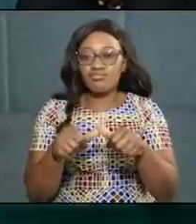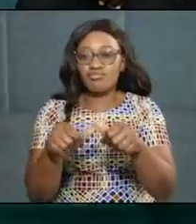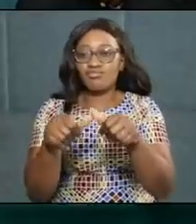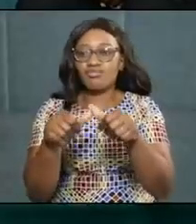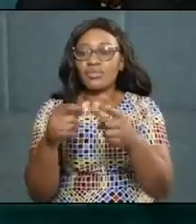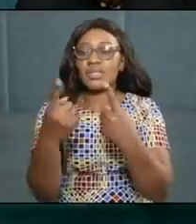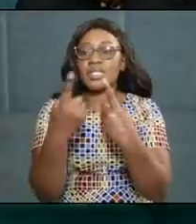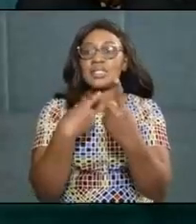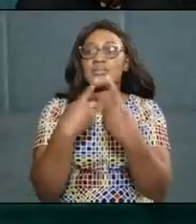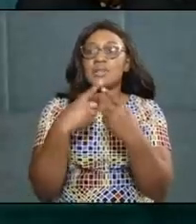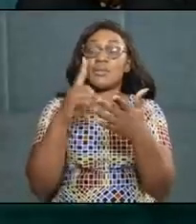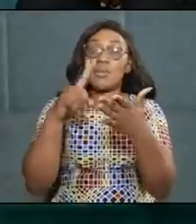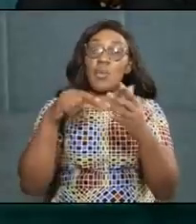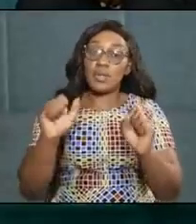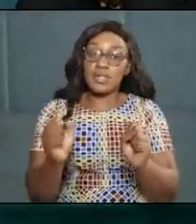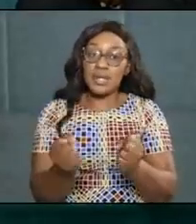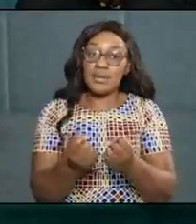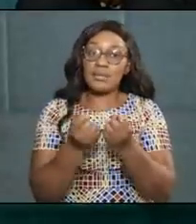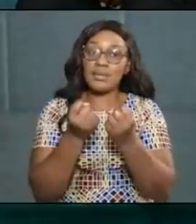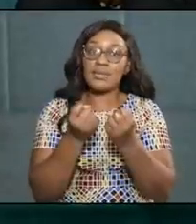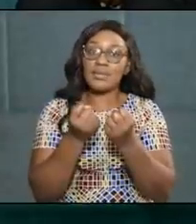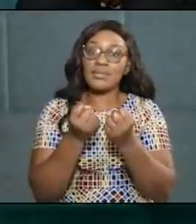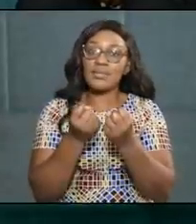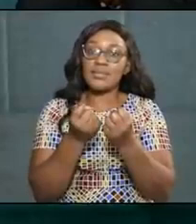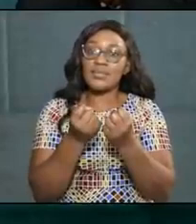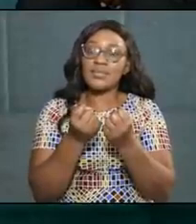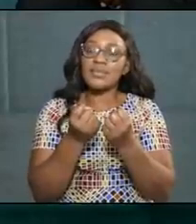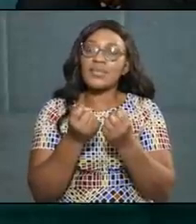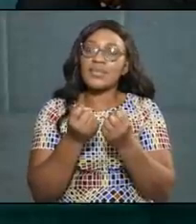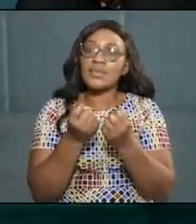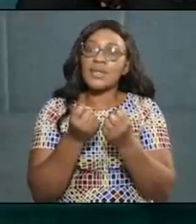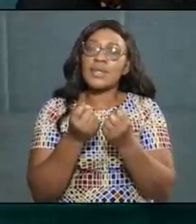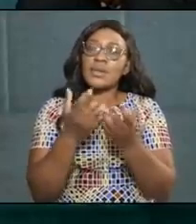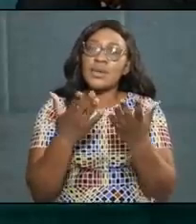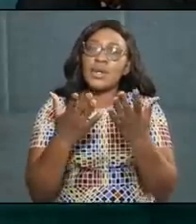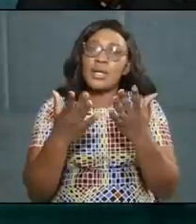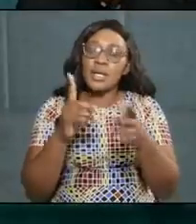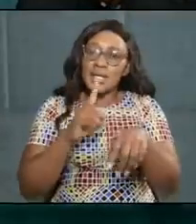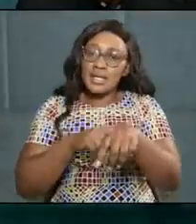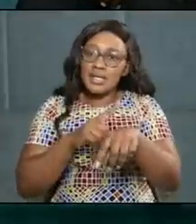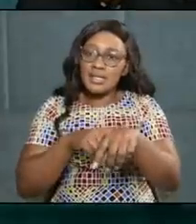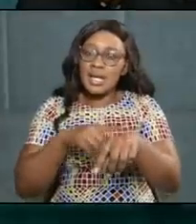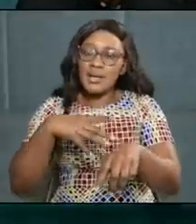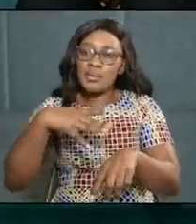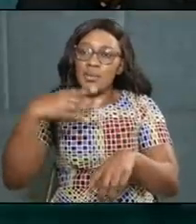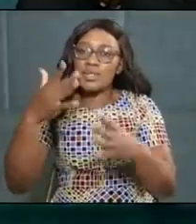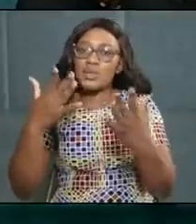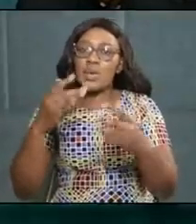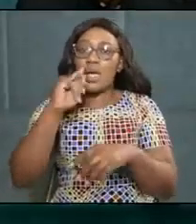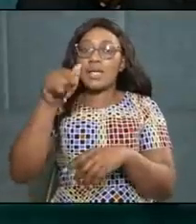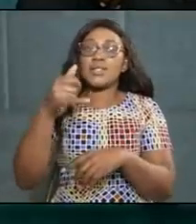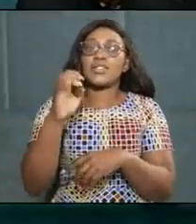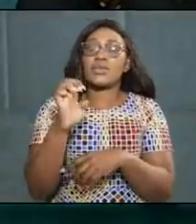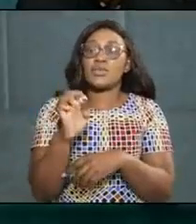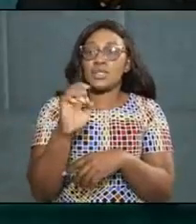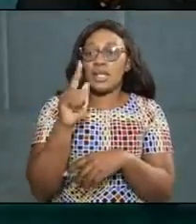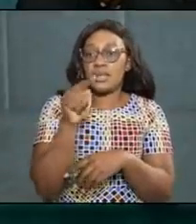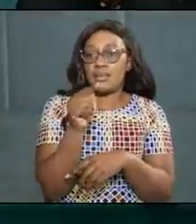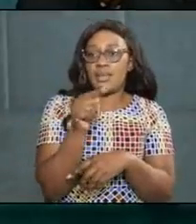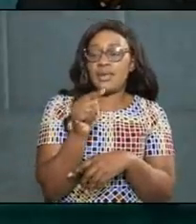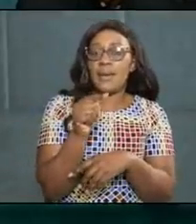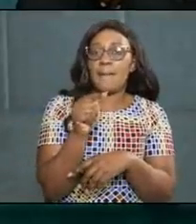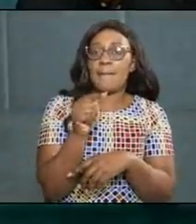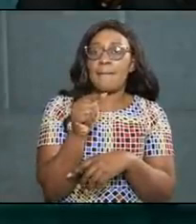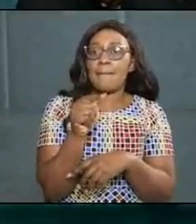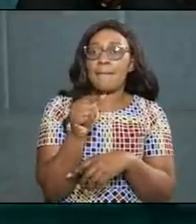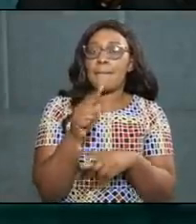Felix what happened within the 12 days he arrived Jerusalem and challenged his accusers to prove his accusations against